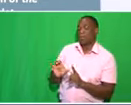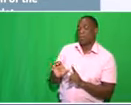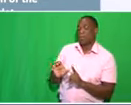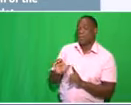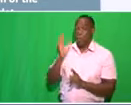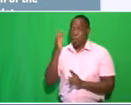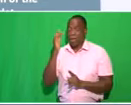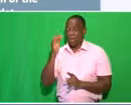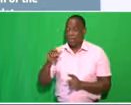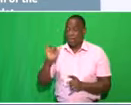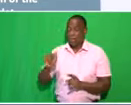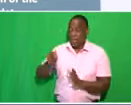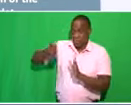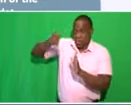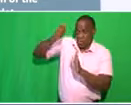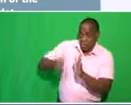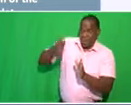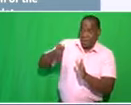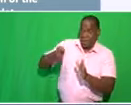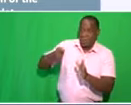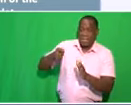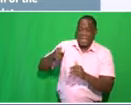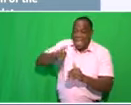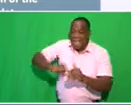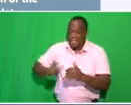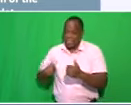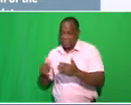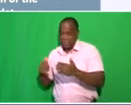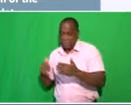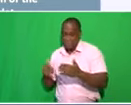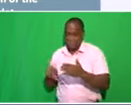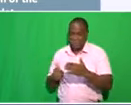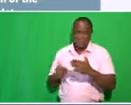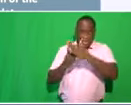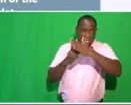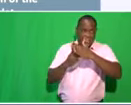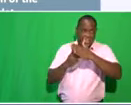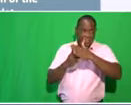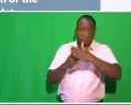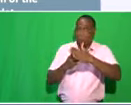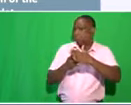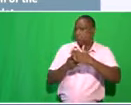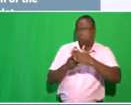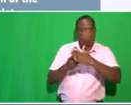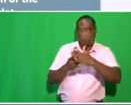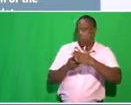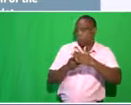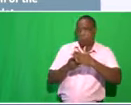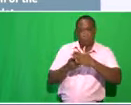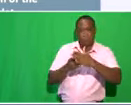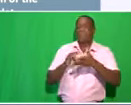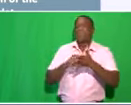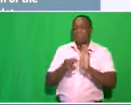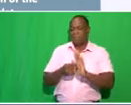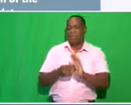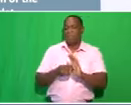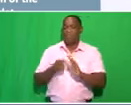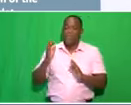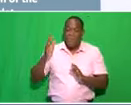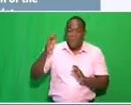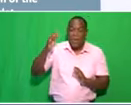appealed, and therefore it's case law. So in going forward, that has to be considered.